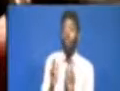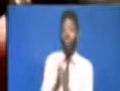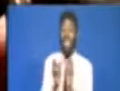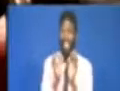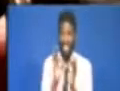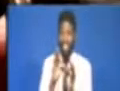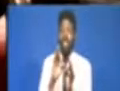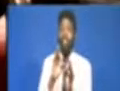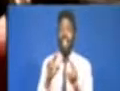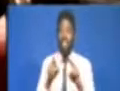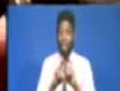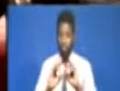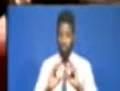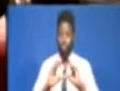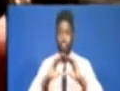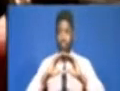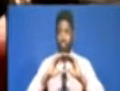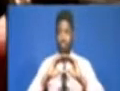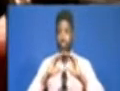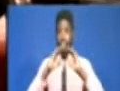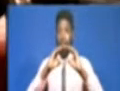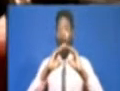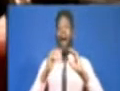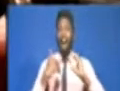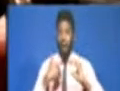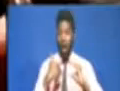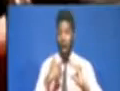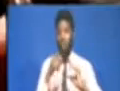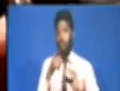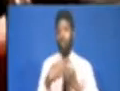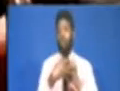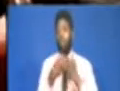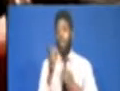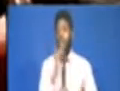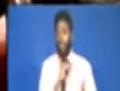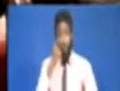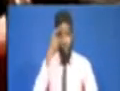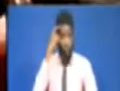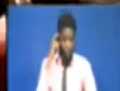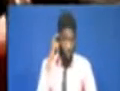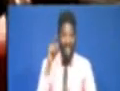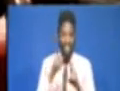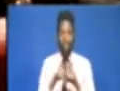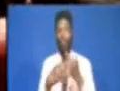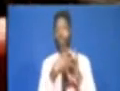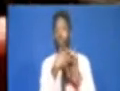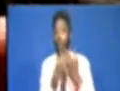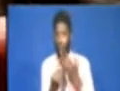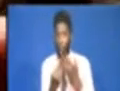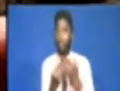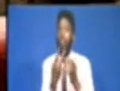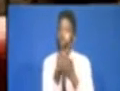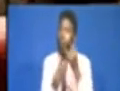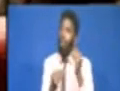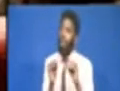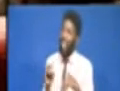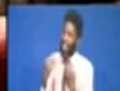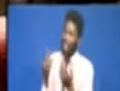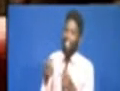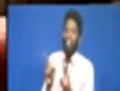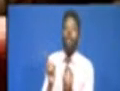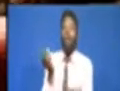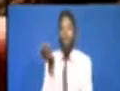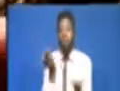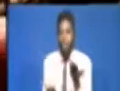that you have made copies, you can give her the originals as well to compare. Then she'll give you back